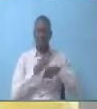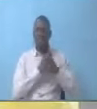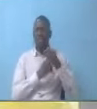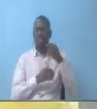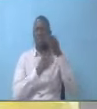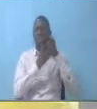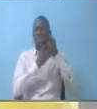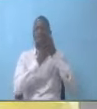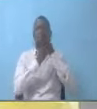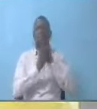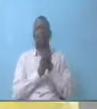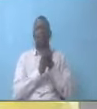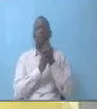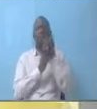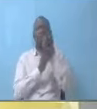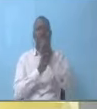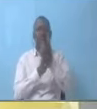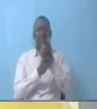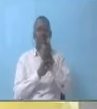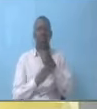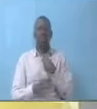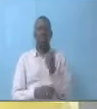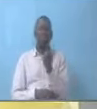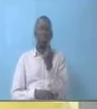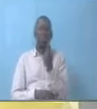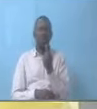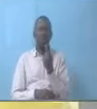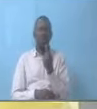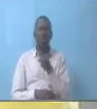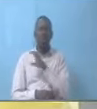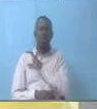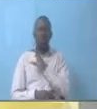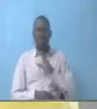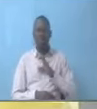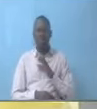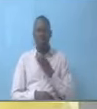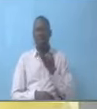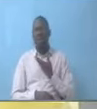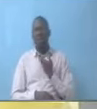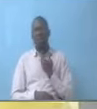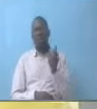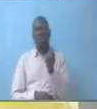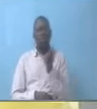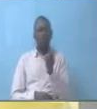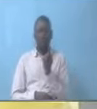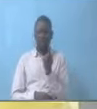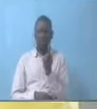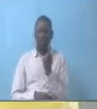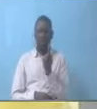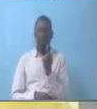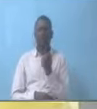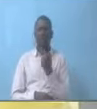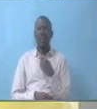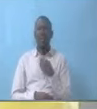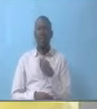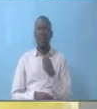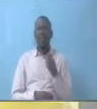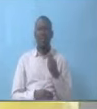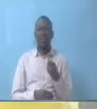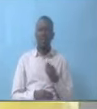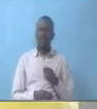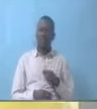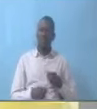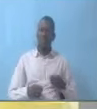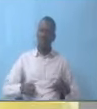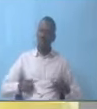atom 1996, the only house I have and ever had, ben kër bi nga xamné mo rek la am, and in fact spend the last 90 to 20 years